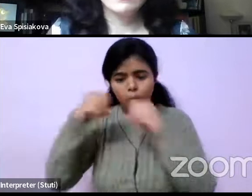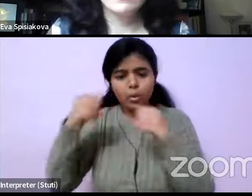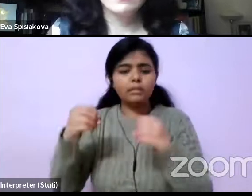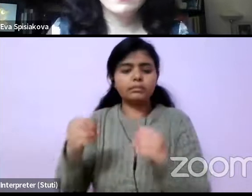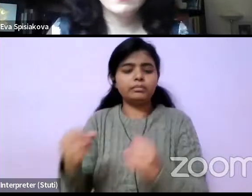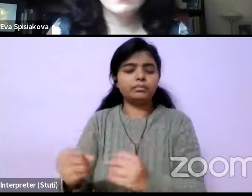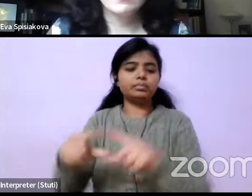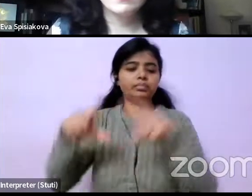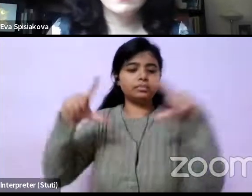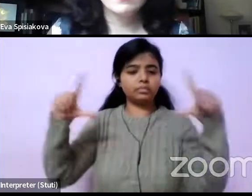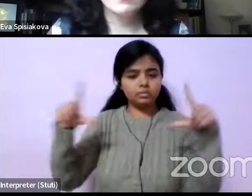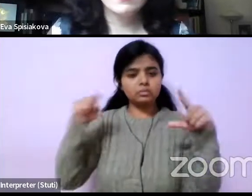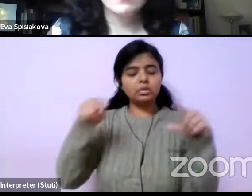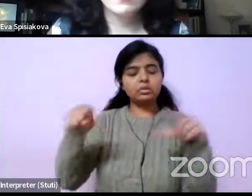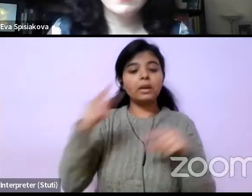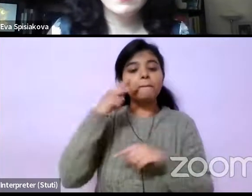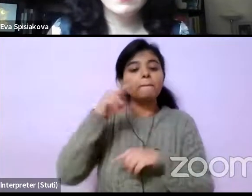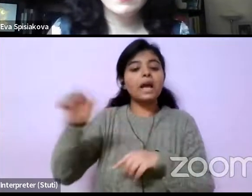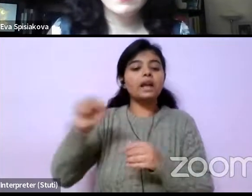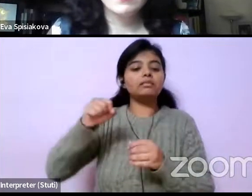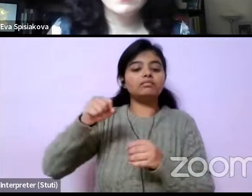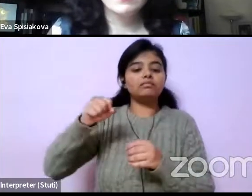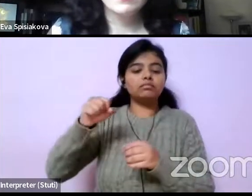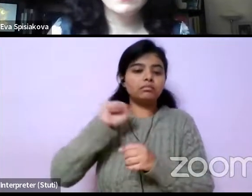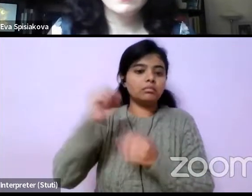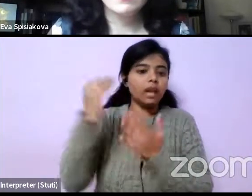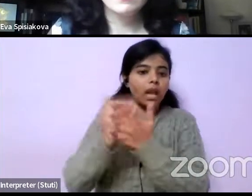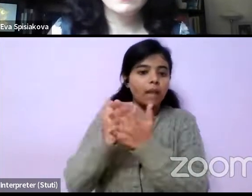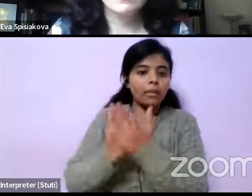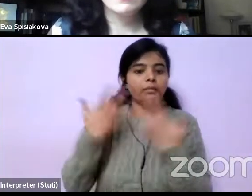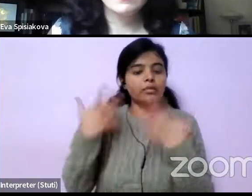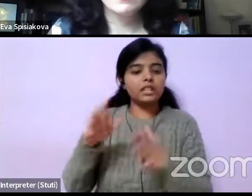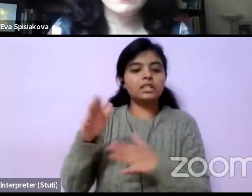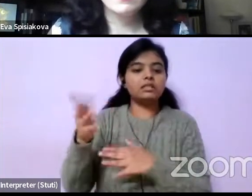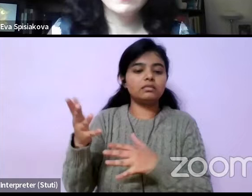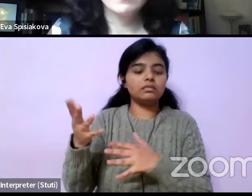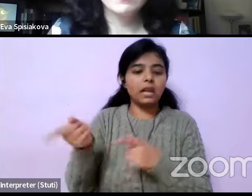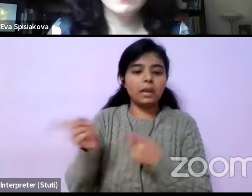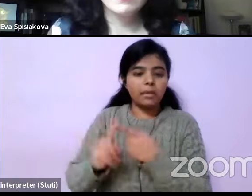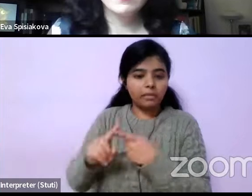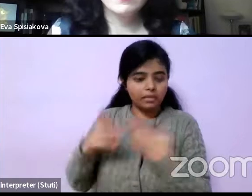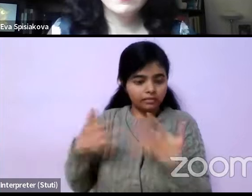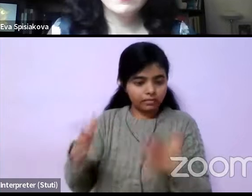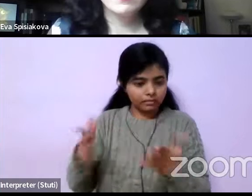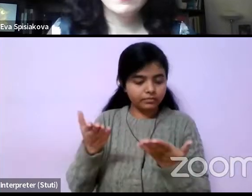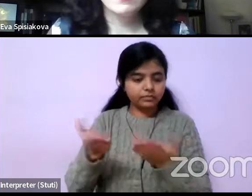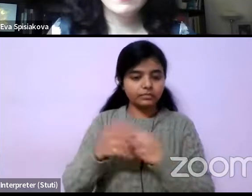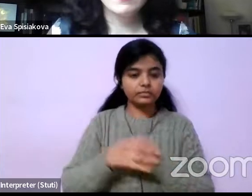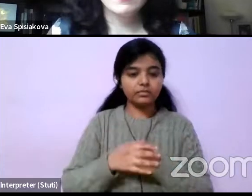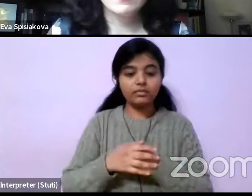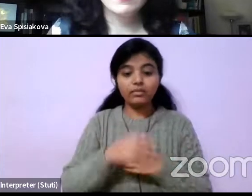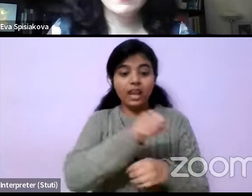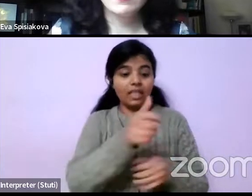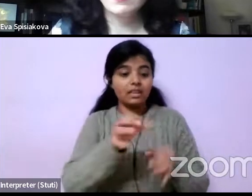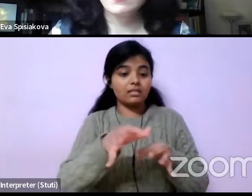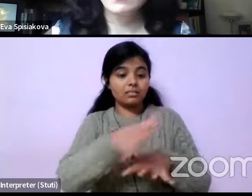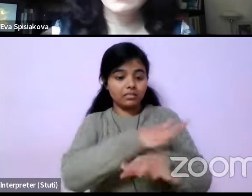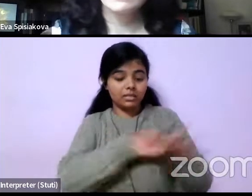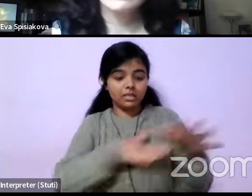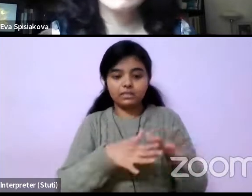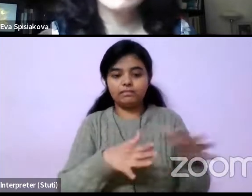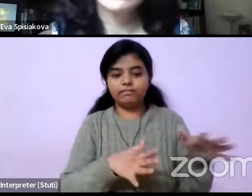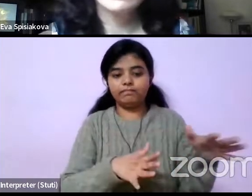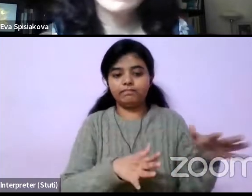the stories on blind movements only. But it's not to deny the fact that other organizations, other DPOs are not